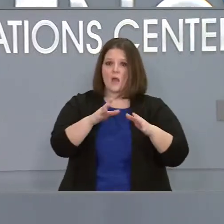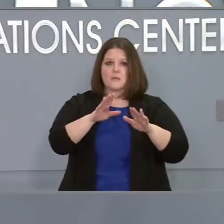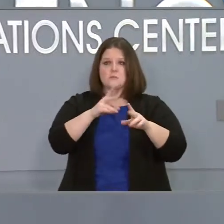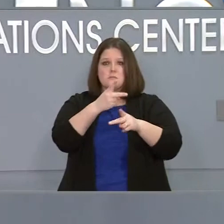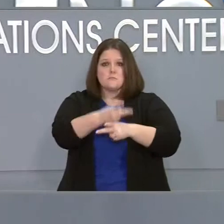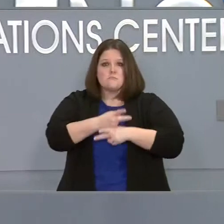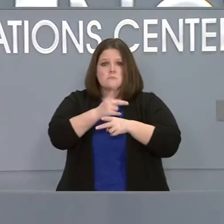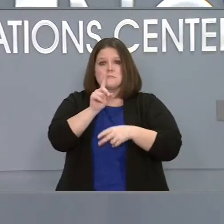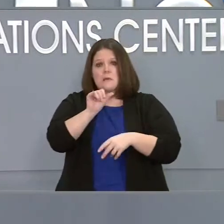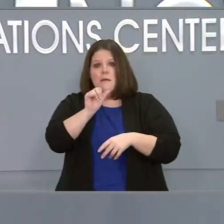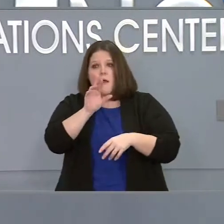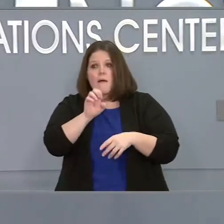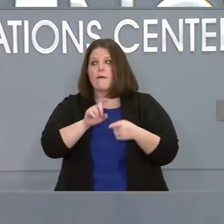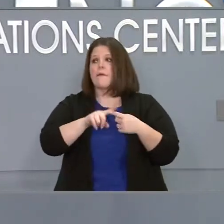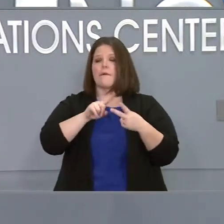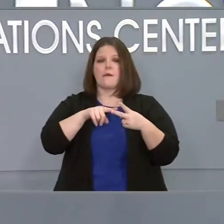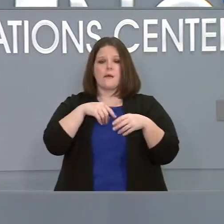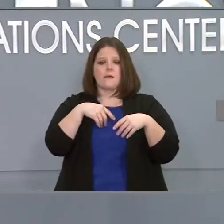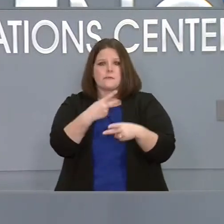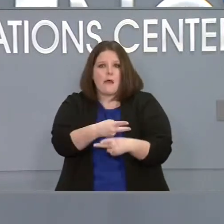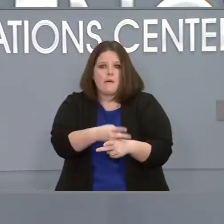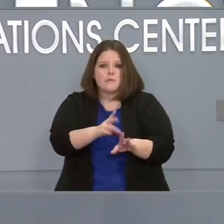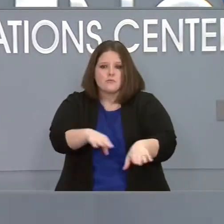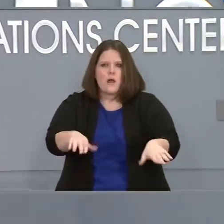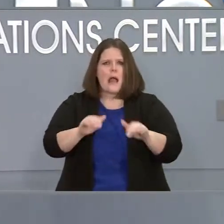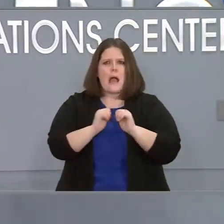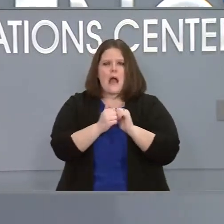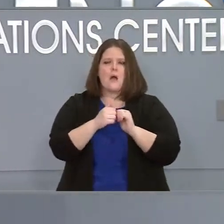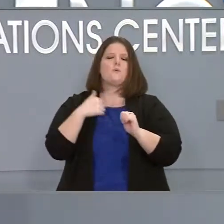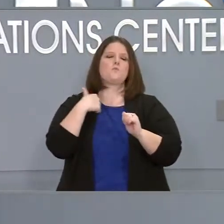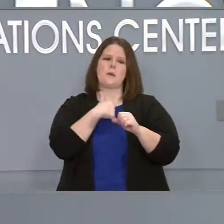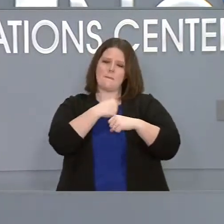safe and learning and healthy. Thank you.